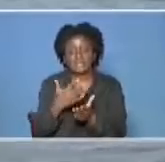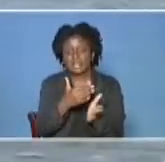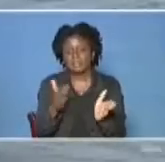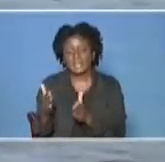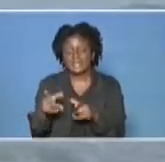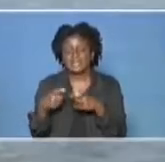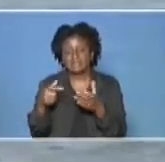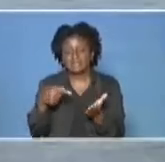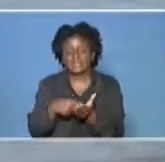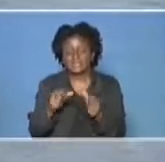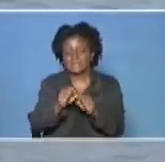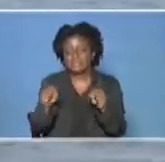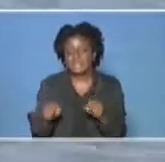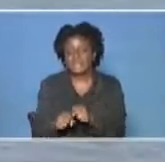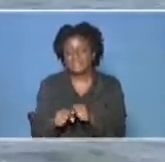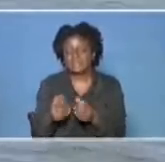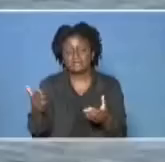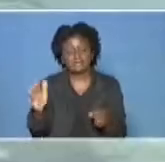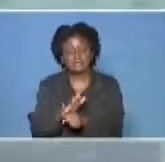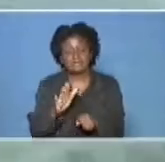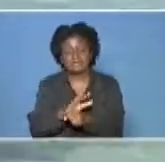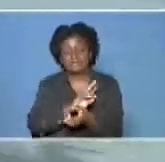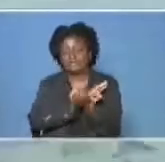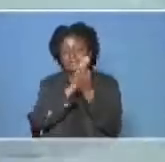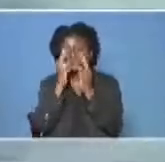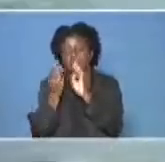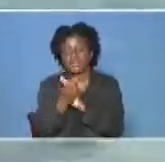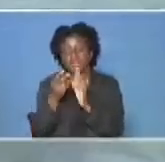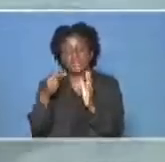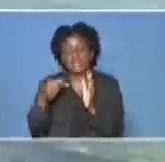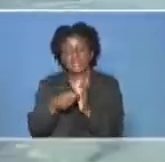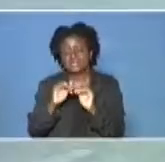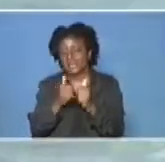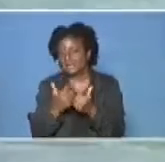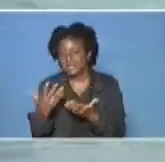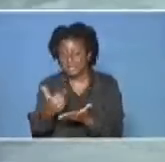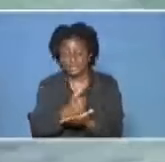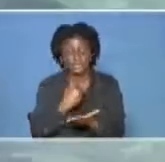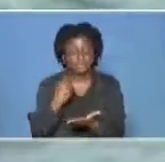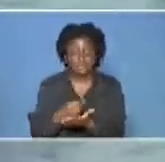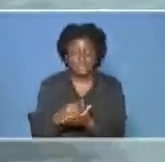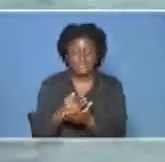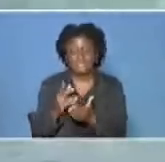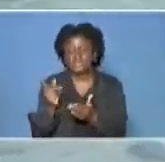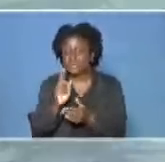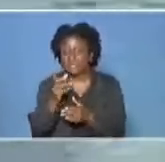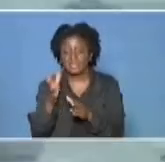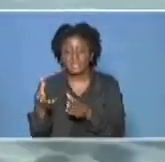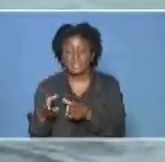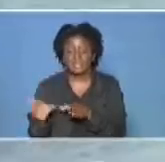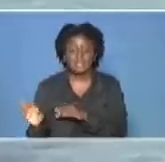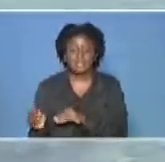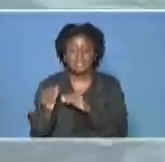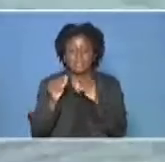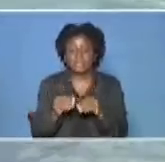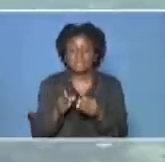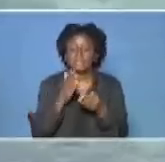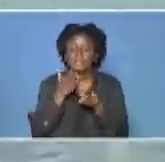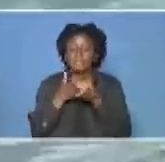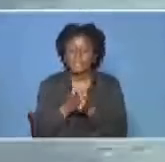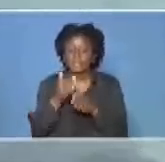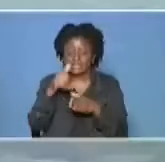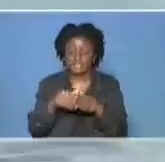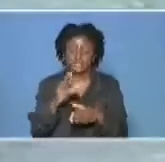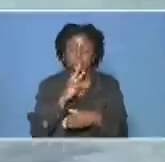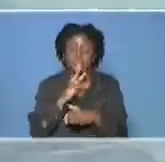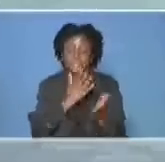space a complete facelift. This is their livelihood, and this is where they're able to launch their vessel and to bring it back